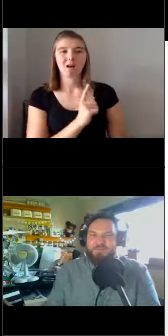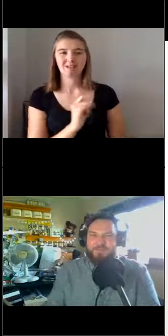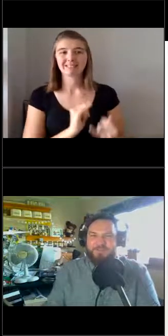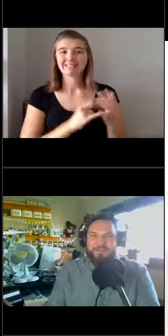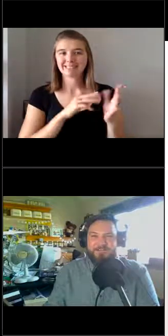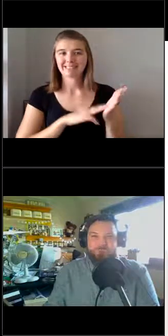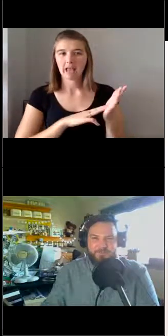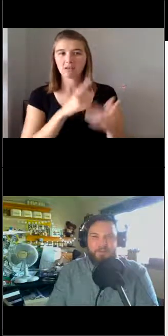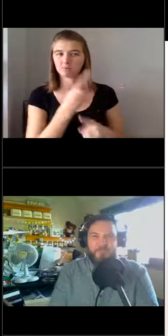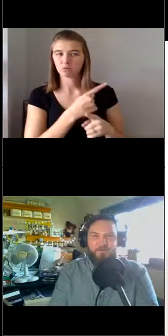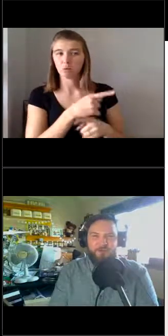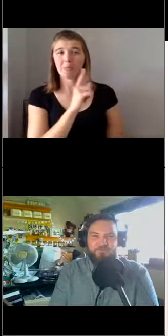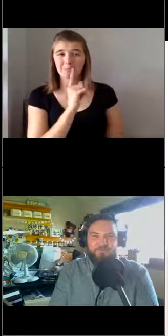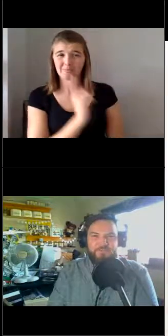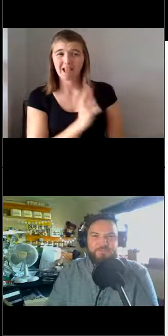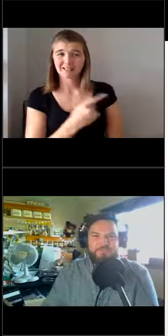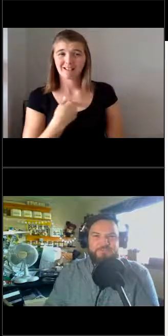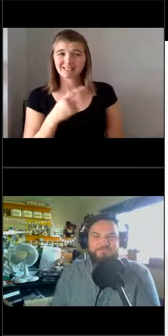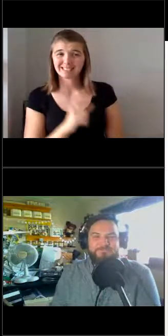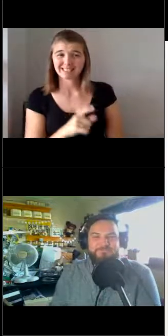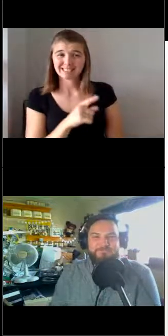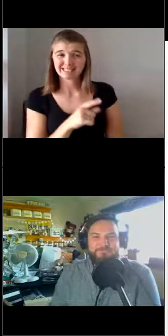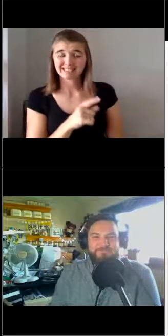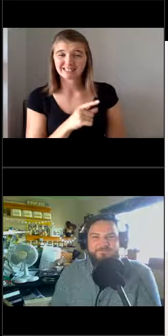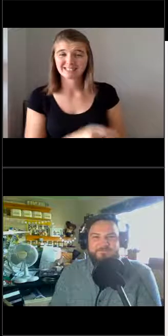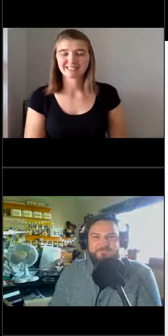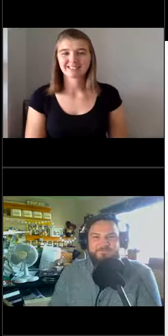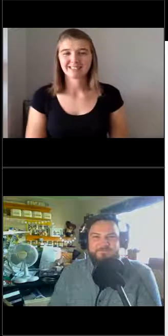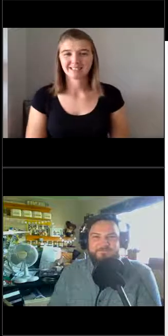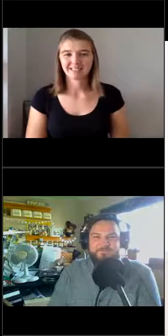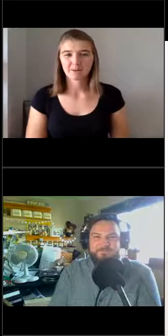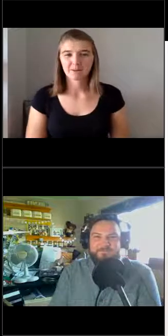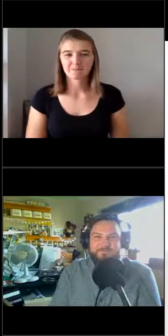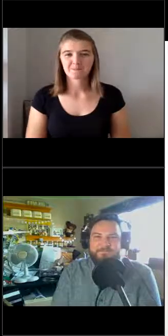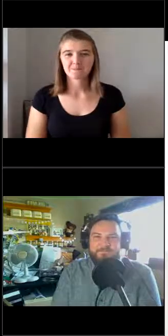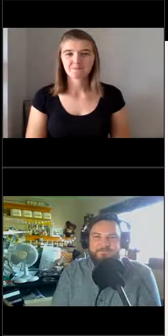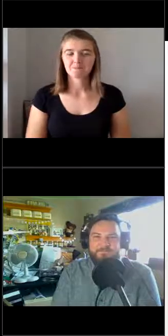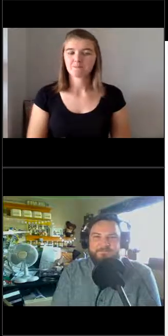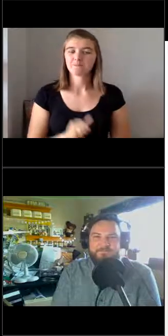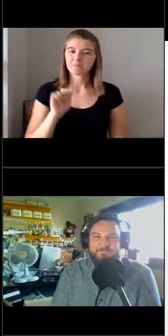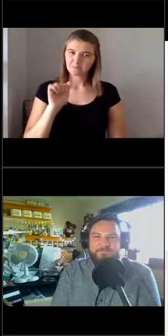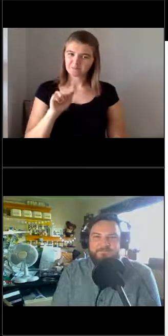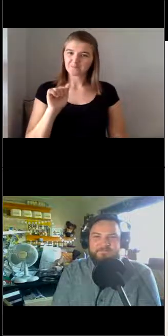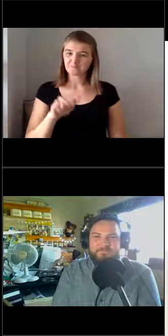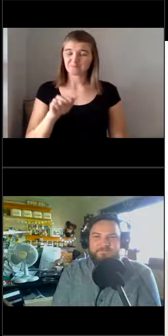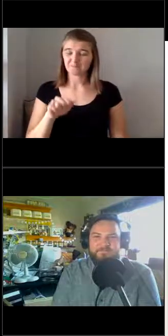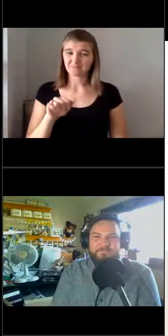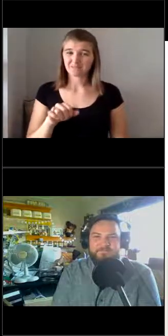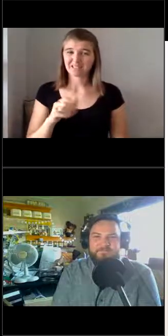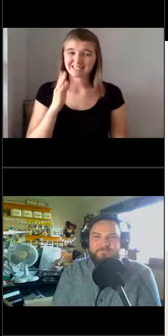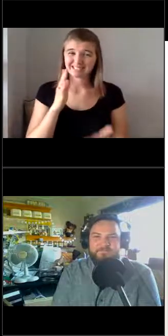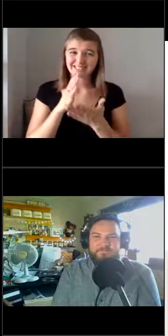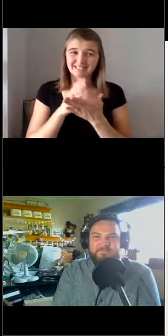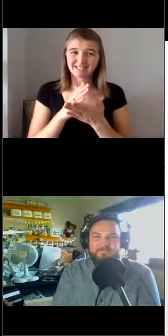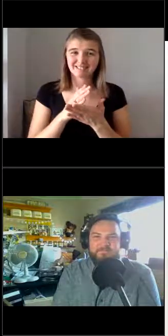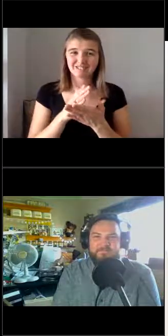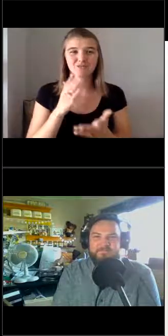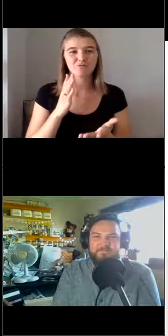put labels on it, but that's how I got through this. Yes, definitely. So I've been talking a lot to my friends